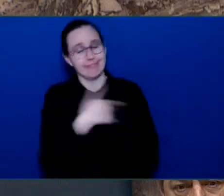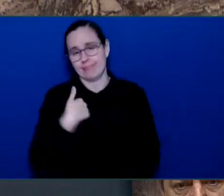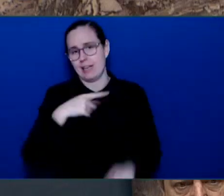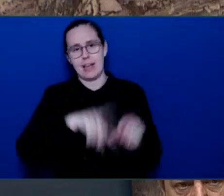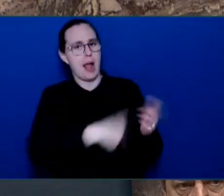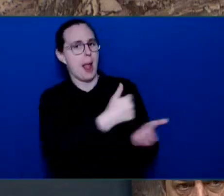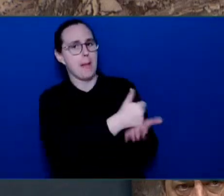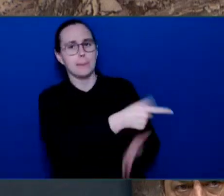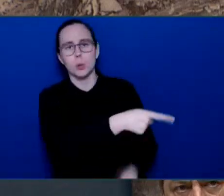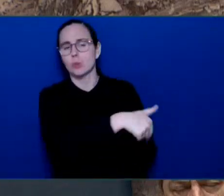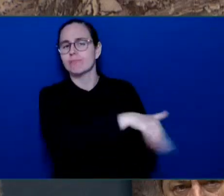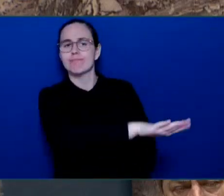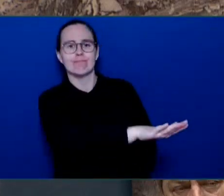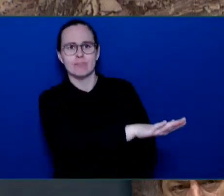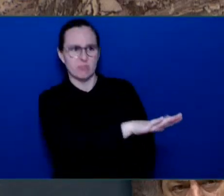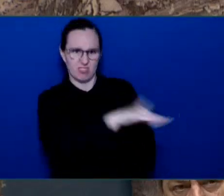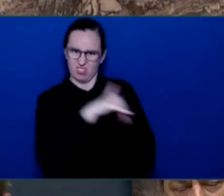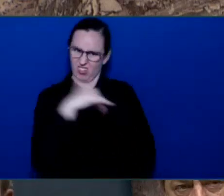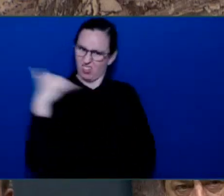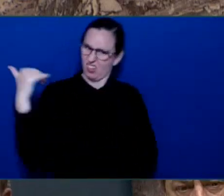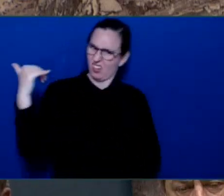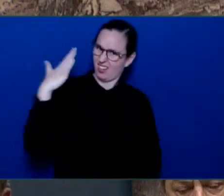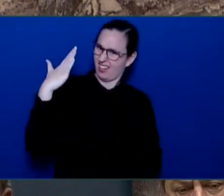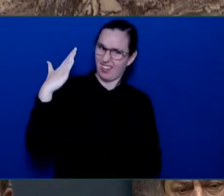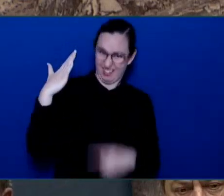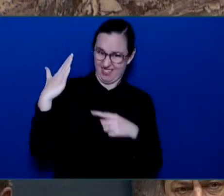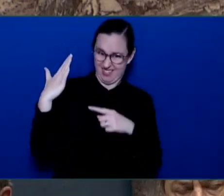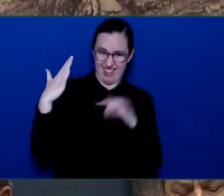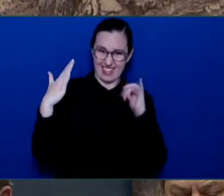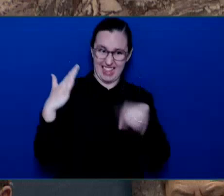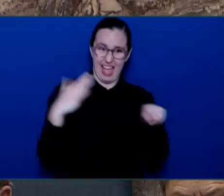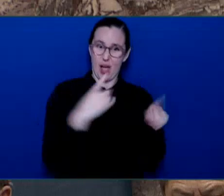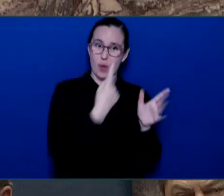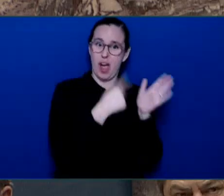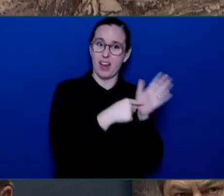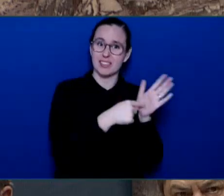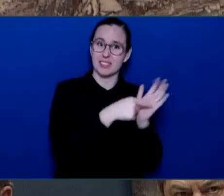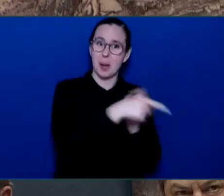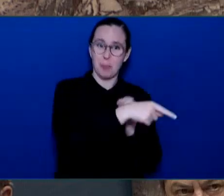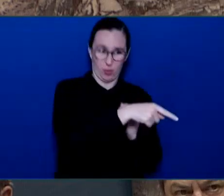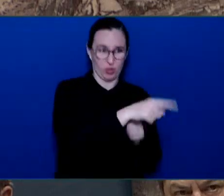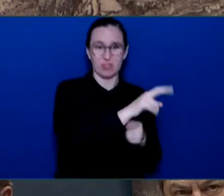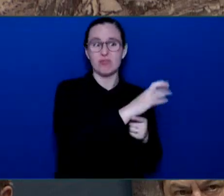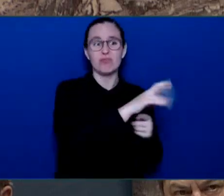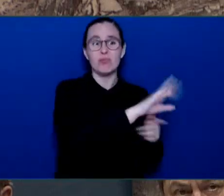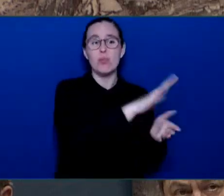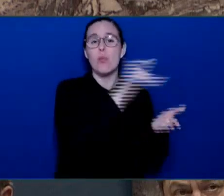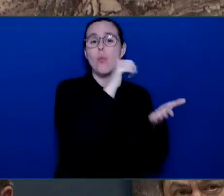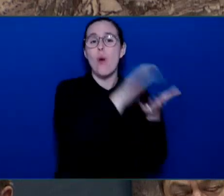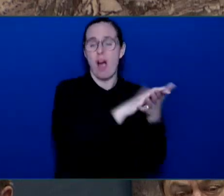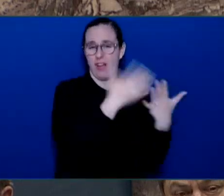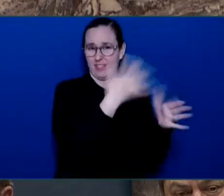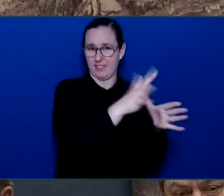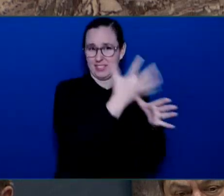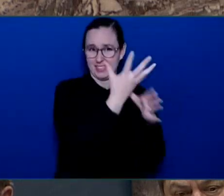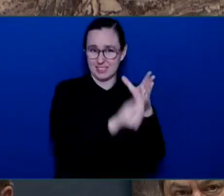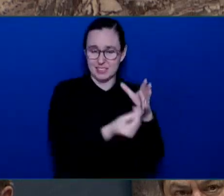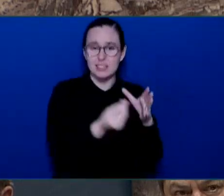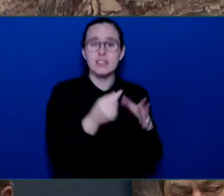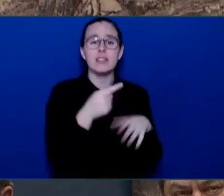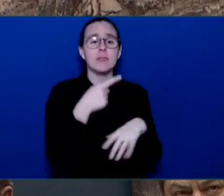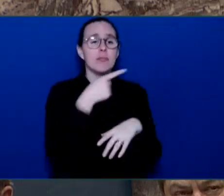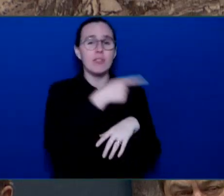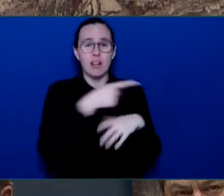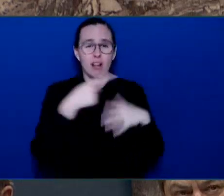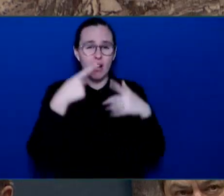constituent Richard, whose wife, who has now sadly passed away, was bleeding from her nose and mouth while inside a Prince George